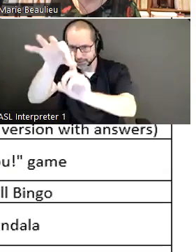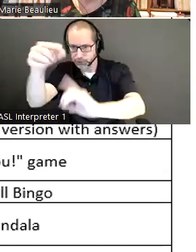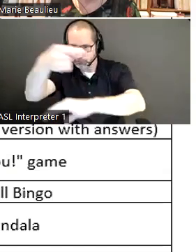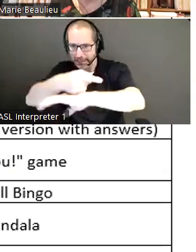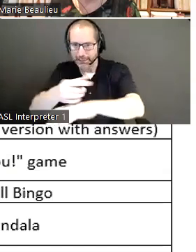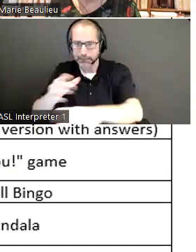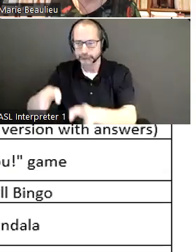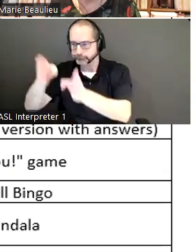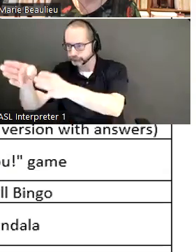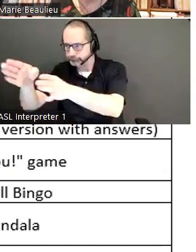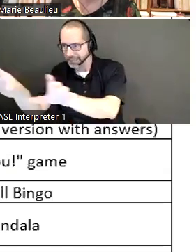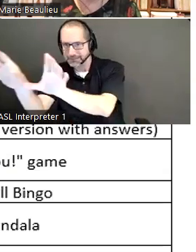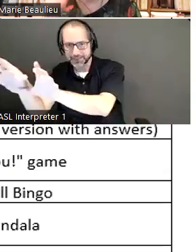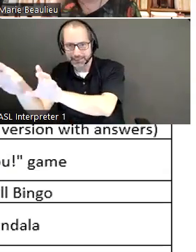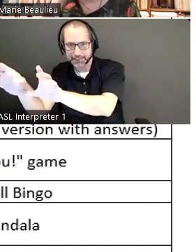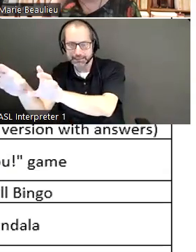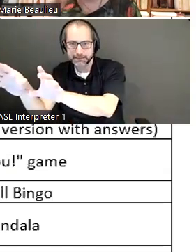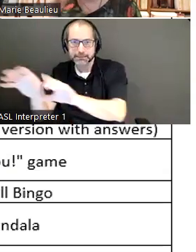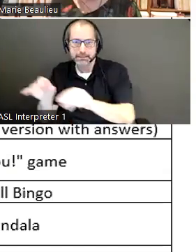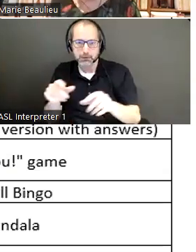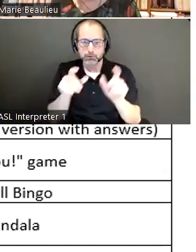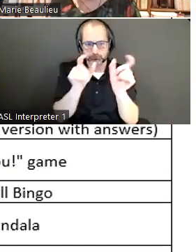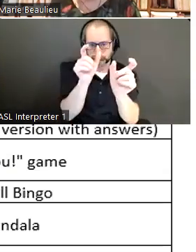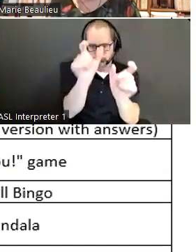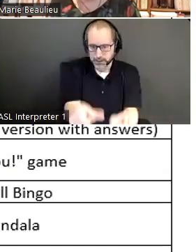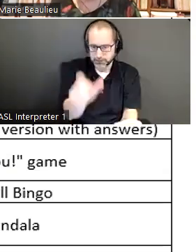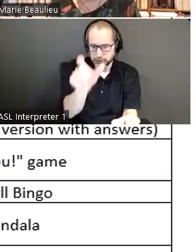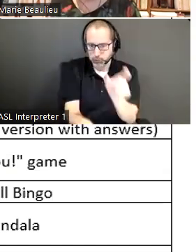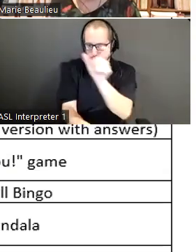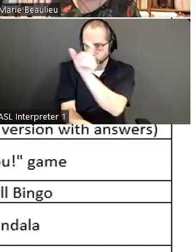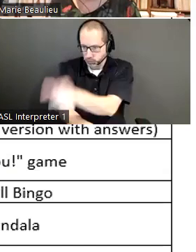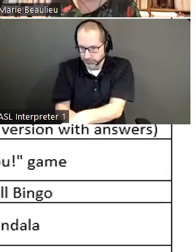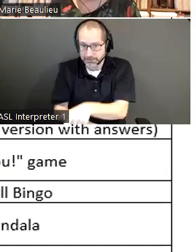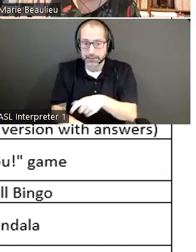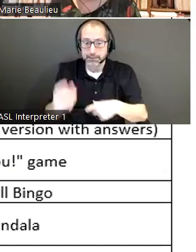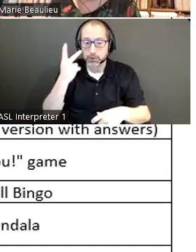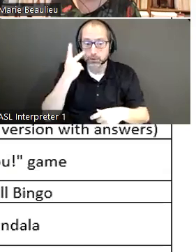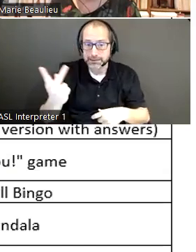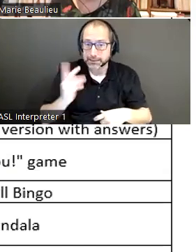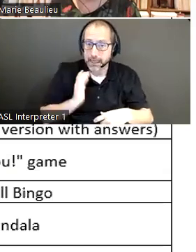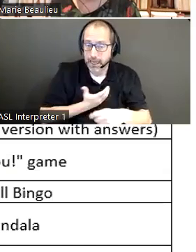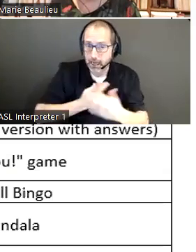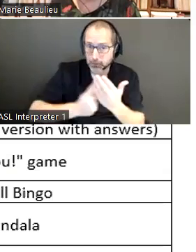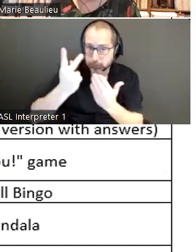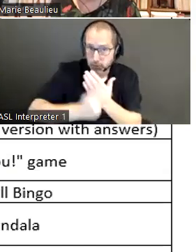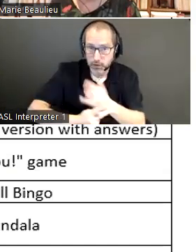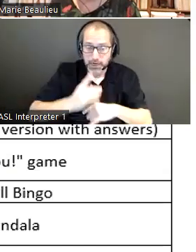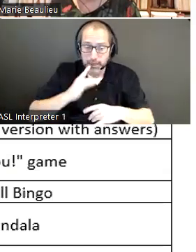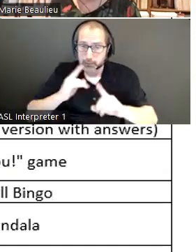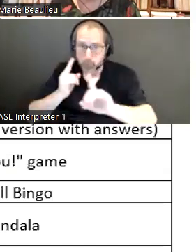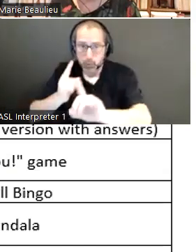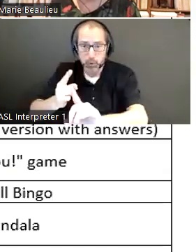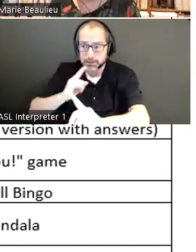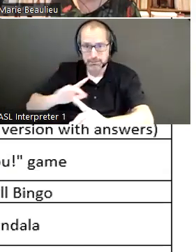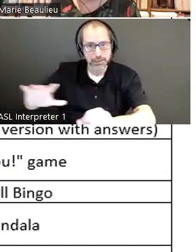activity proposed. So you can see that the program aims to be as complete as